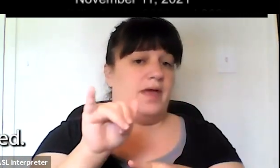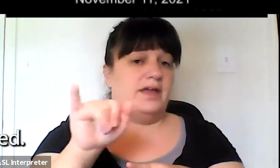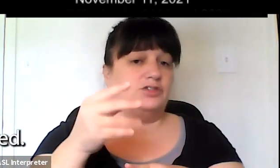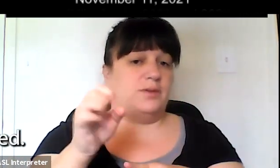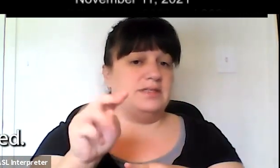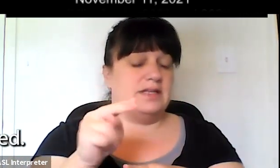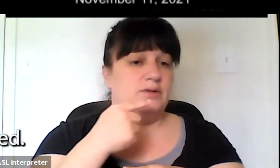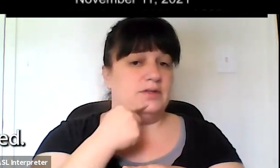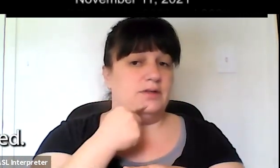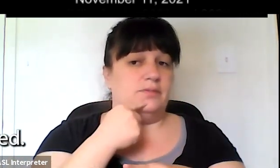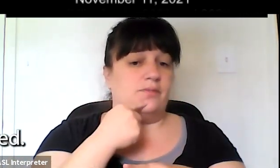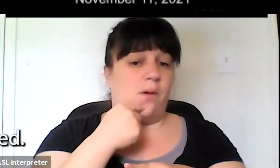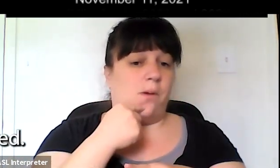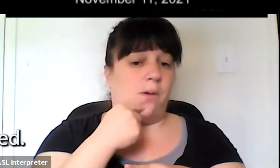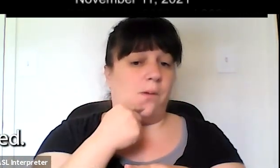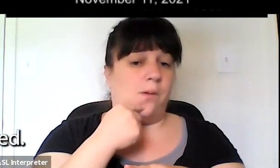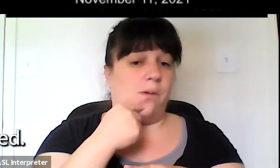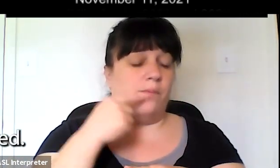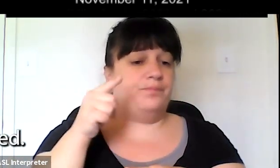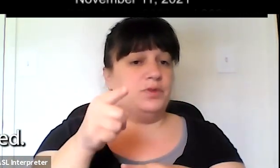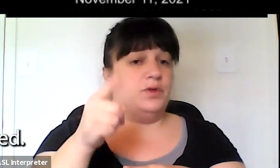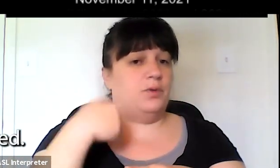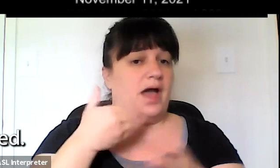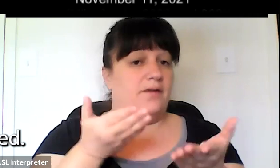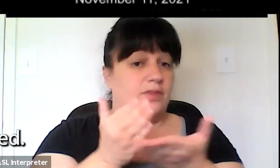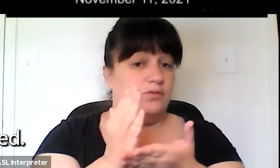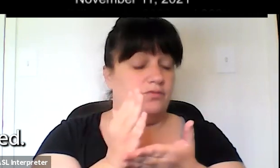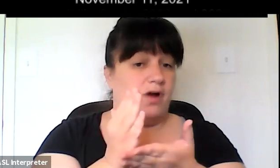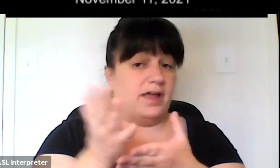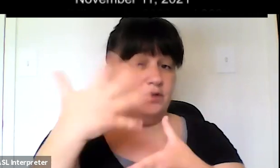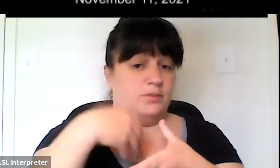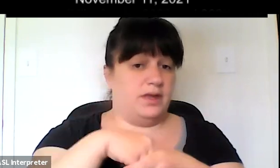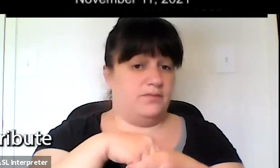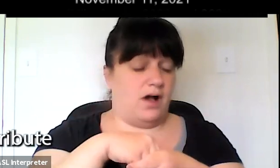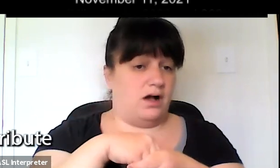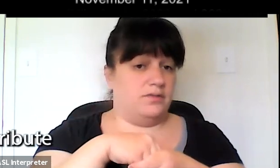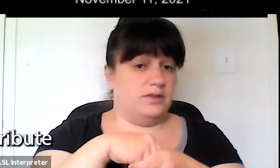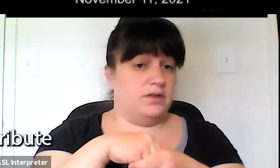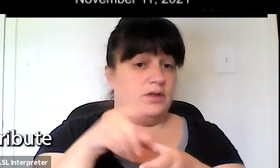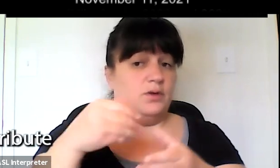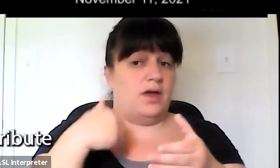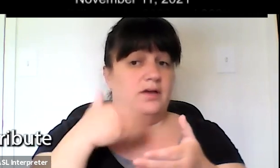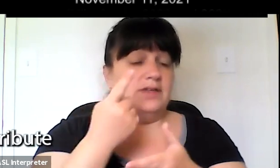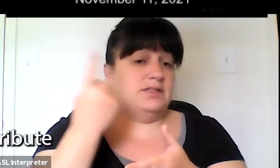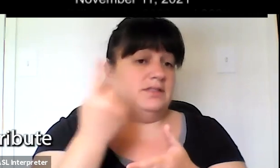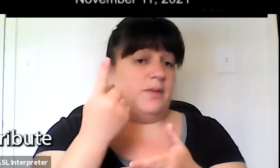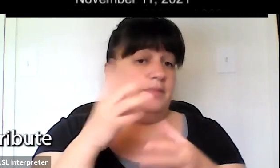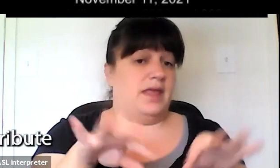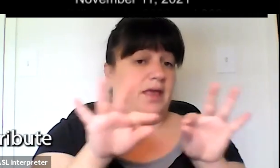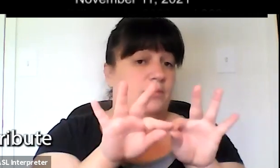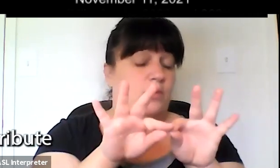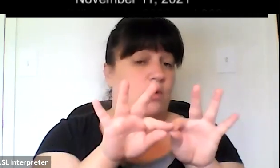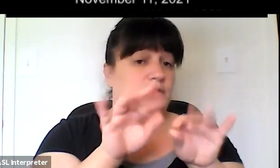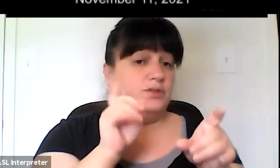who says that you have the right to be involved, you have something important